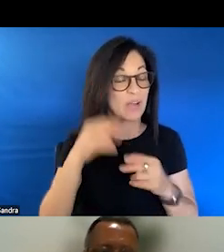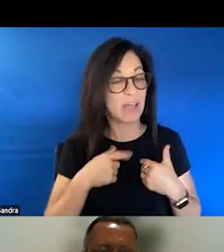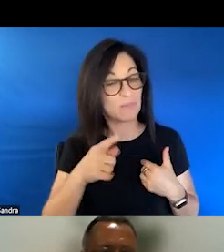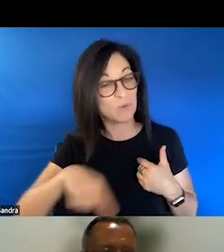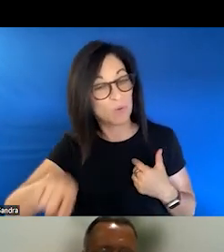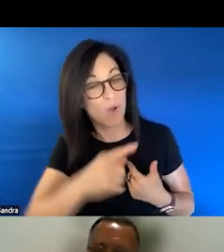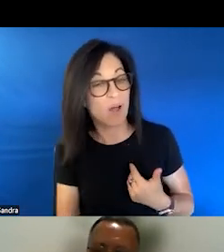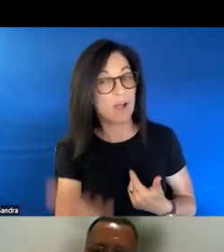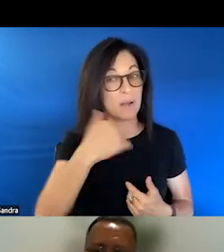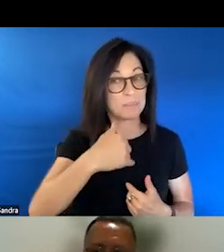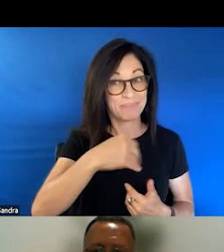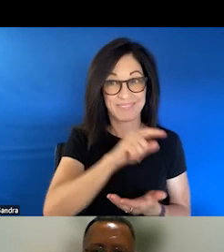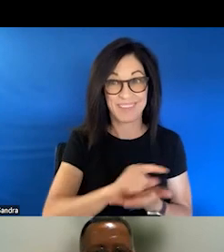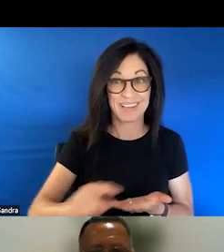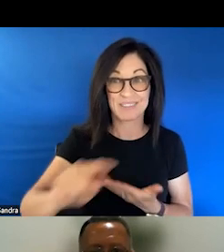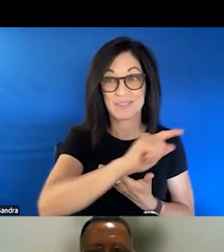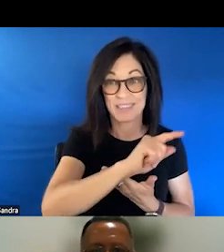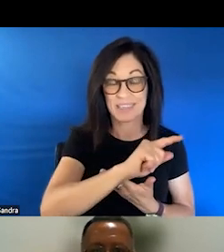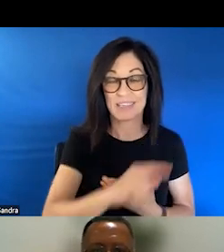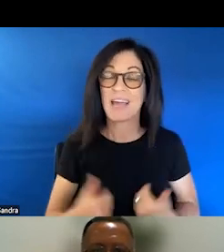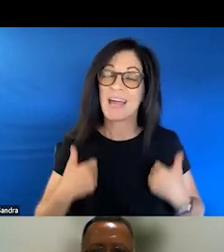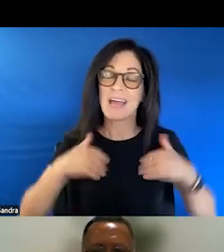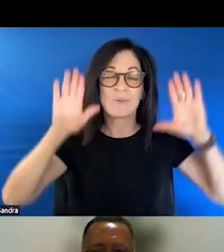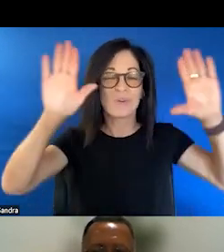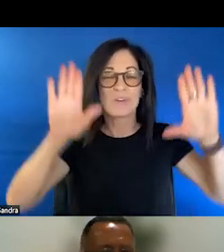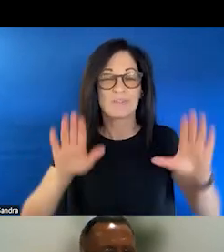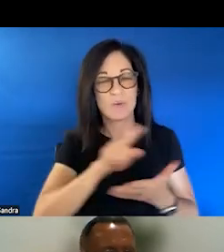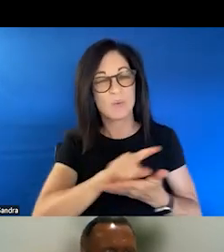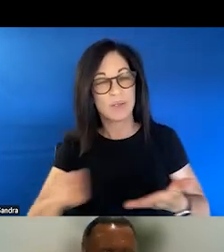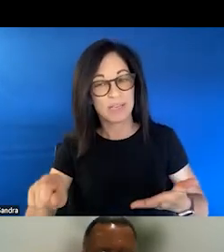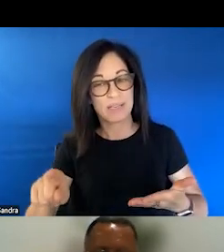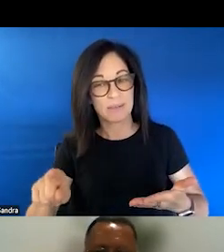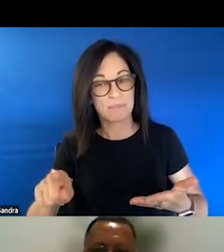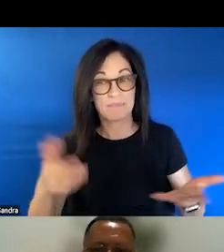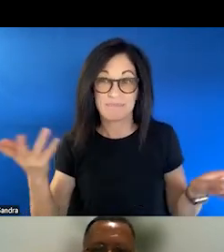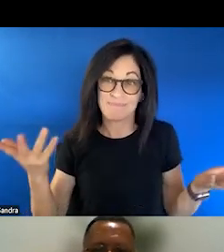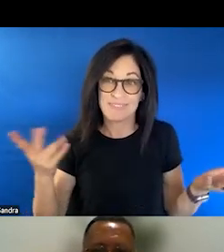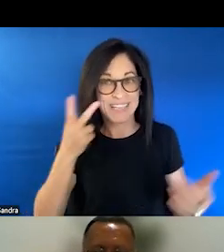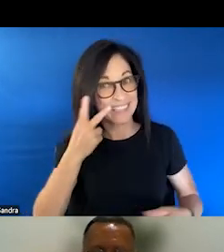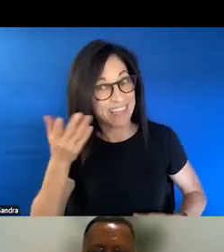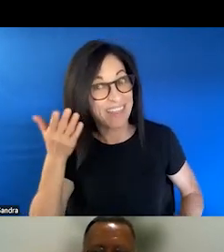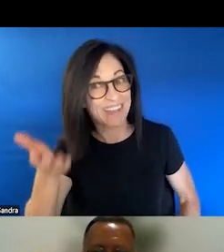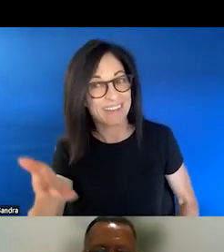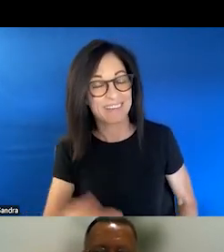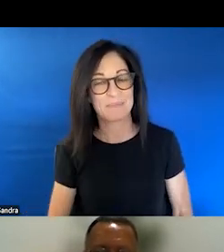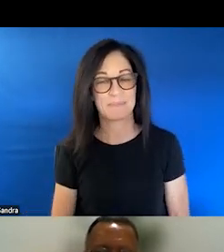board next week. So with that, have a wonderful week, and I'll see you then.